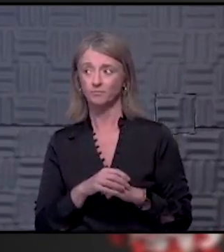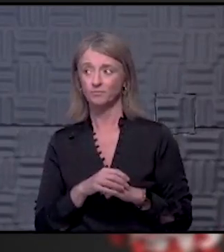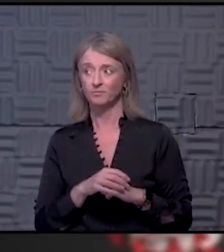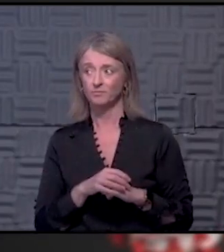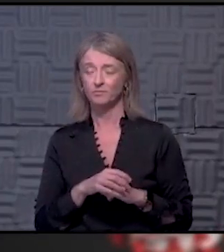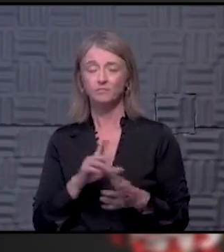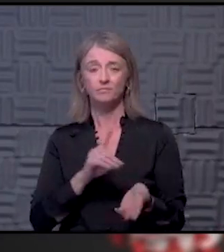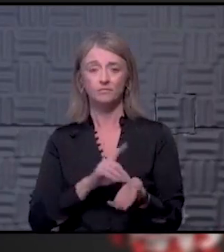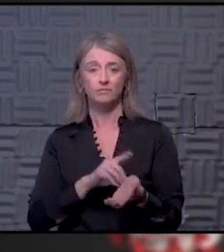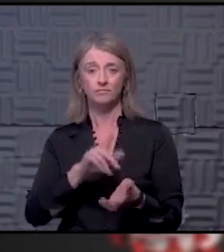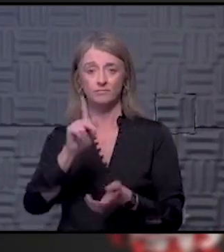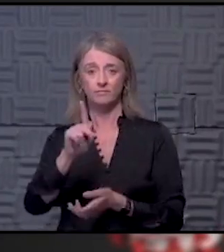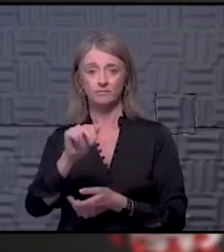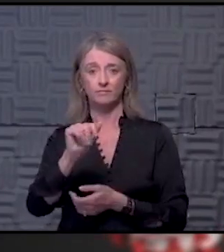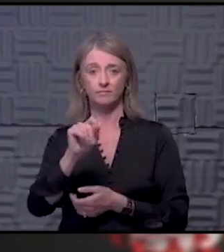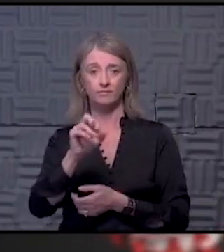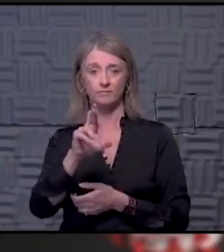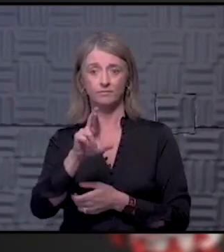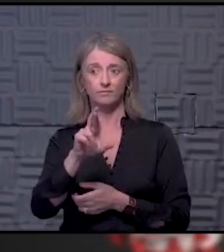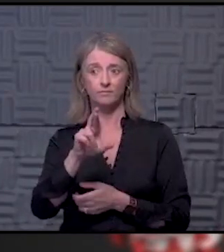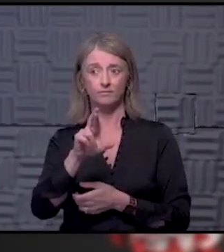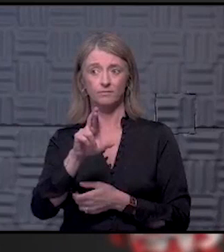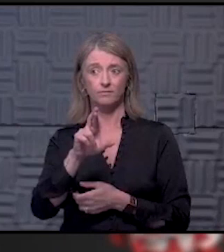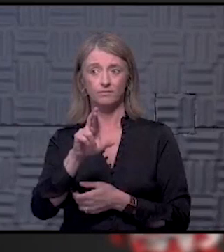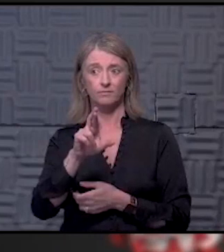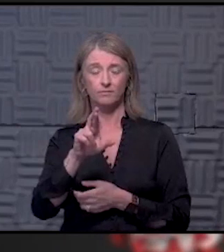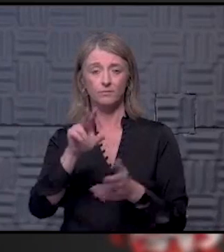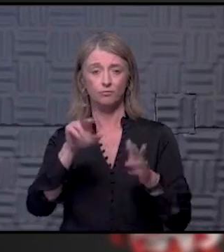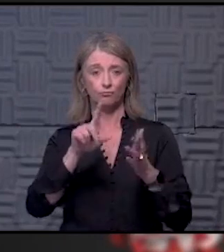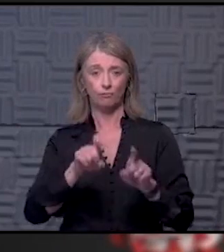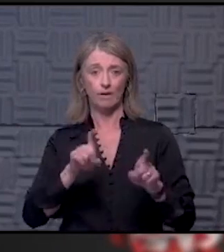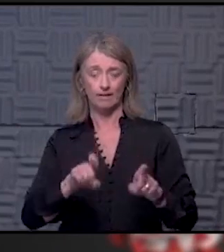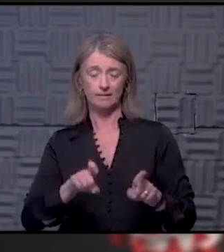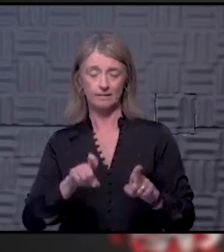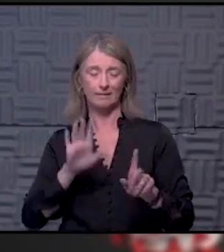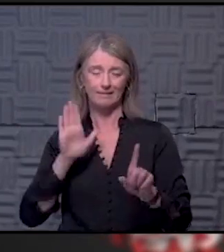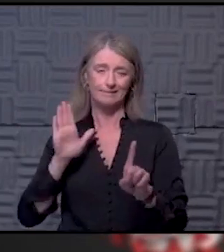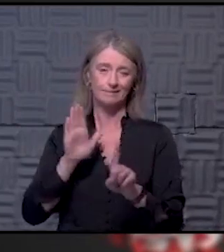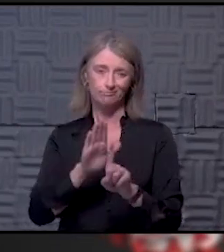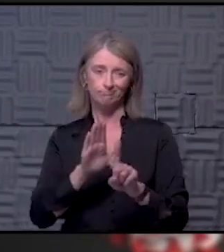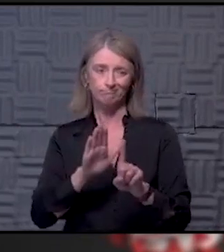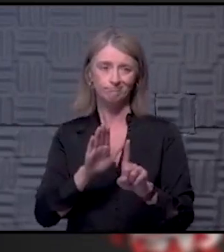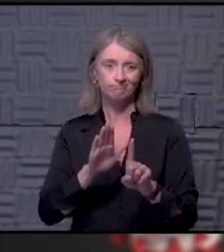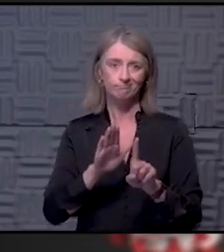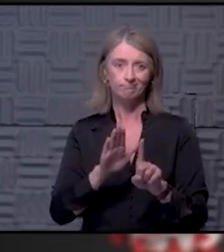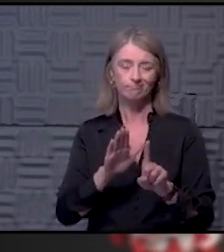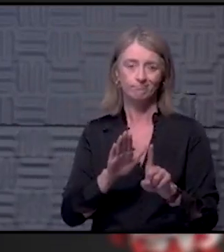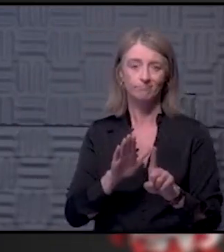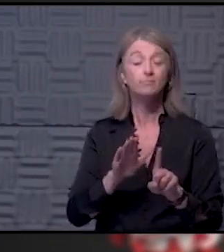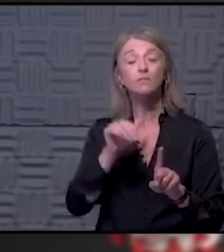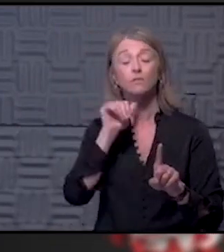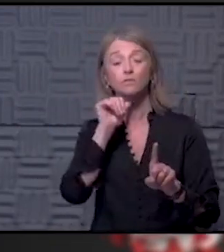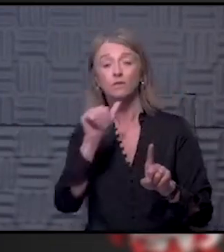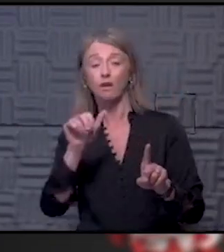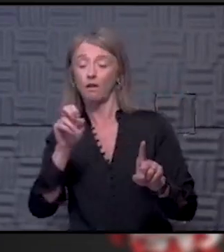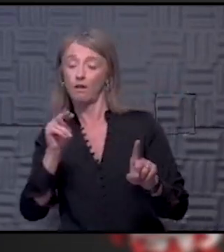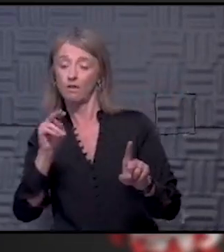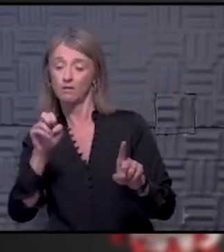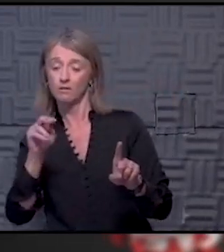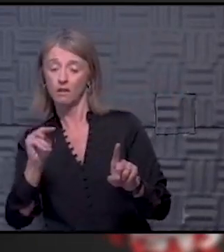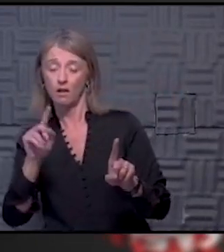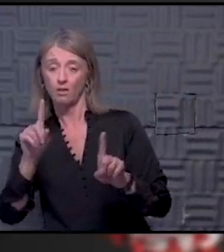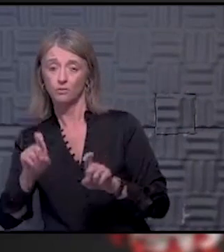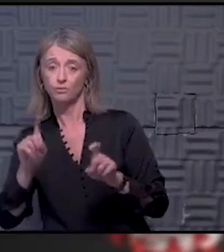trials. Yeah, this would be in Dr. Castro's wheelhouse. What I can tell you is that for the non-trial monoclonal